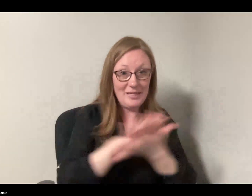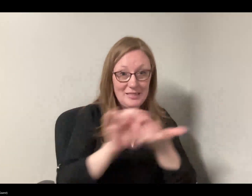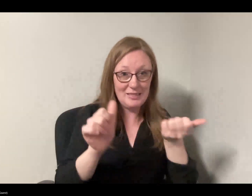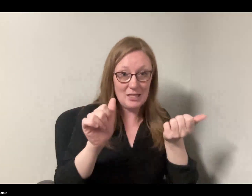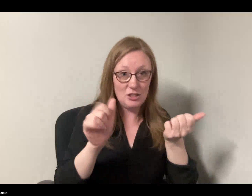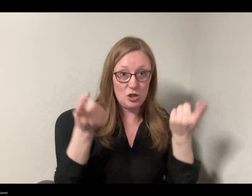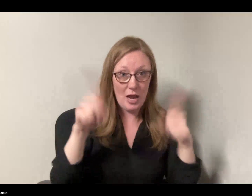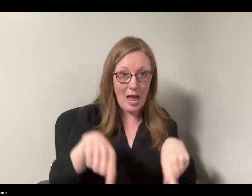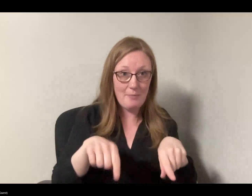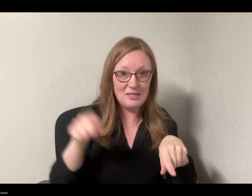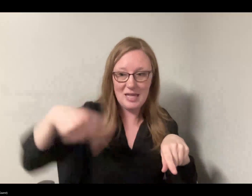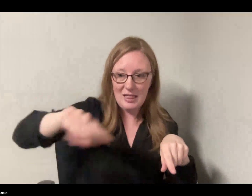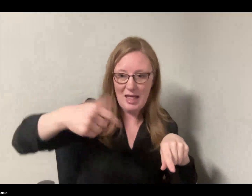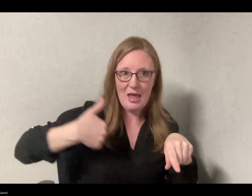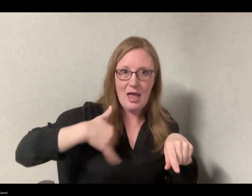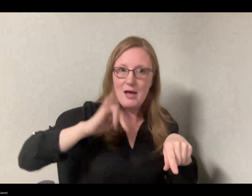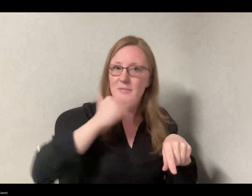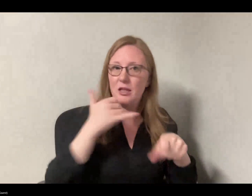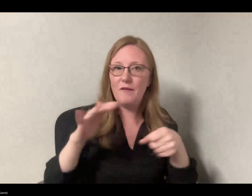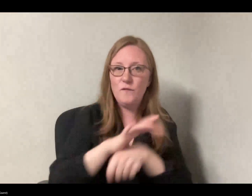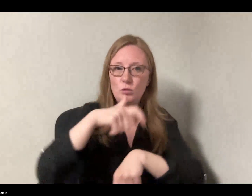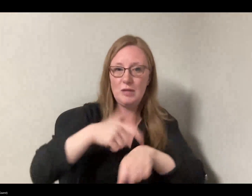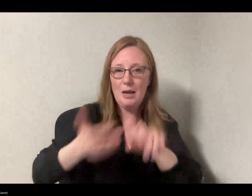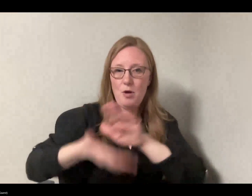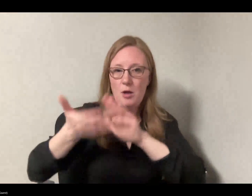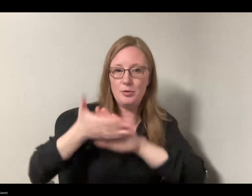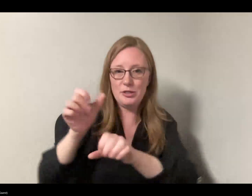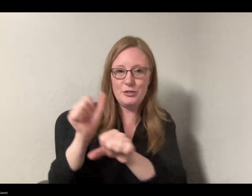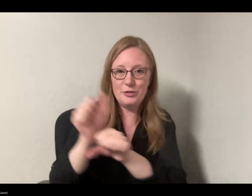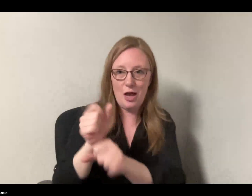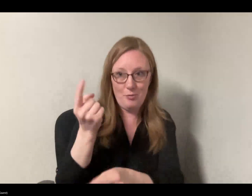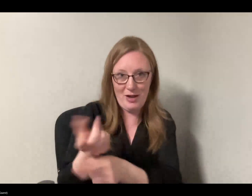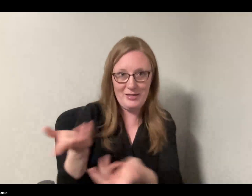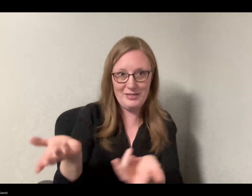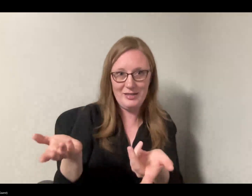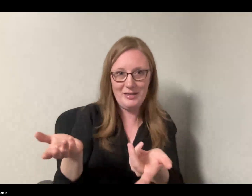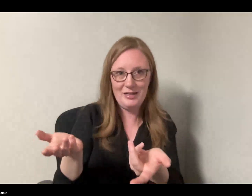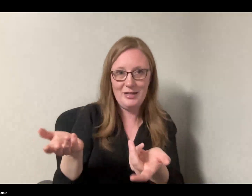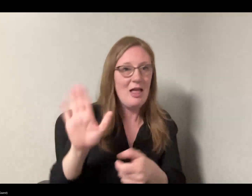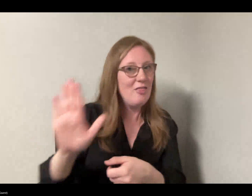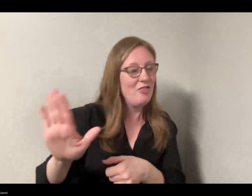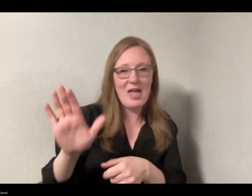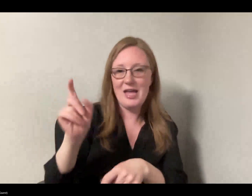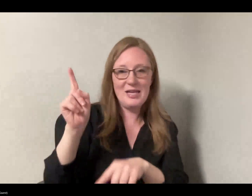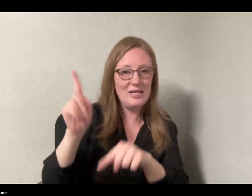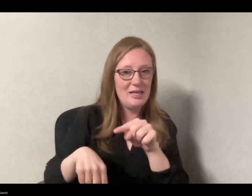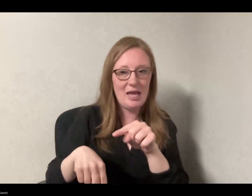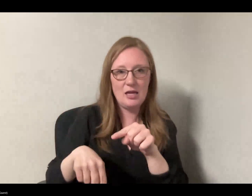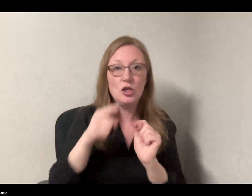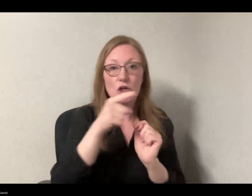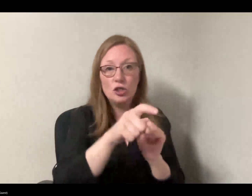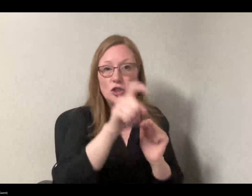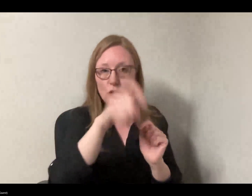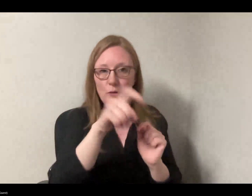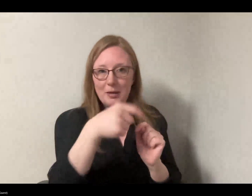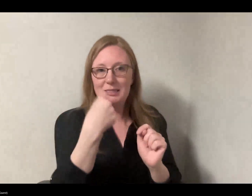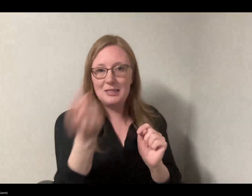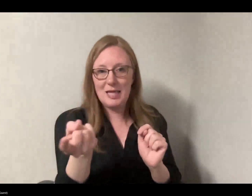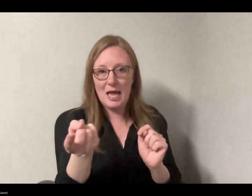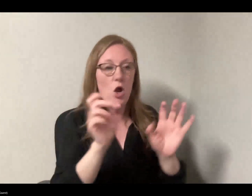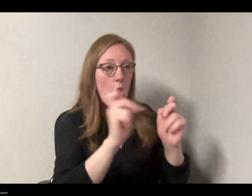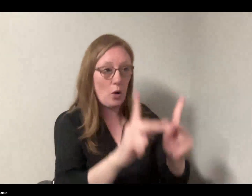up, they have suddenly a full-time operational job. So that they can't. So you've got to say that you've